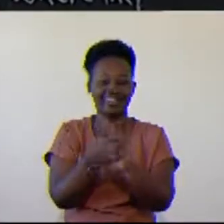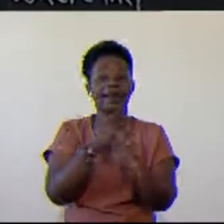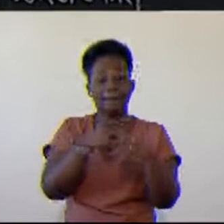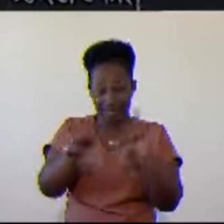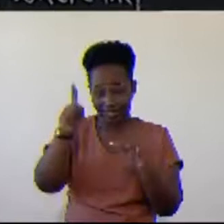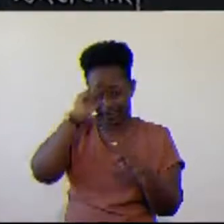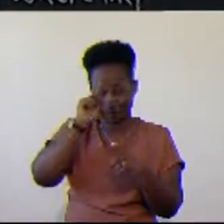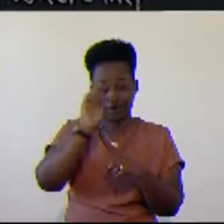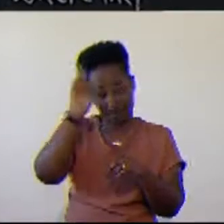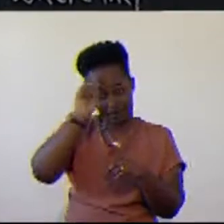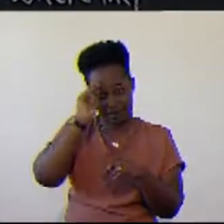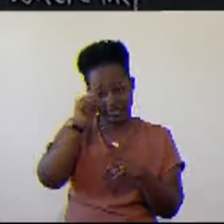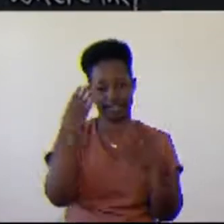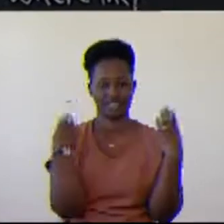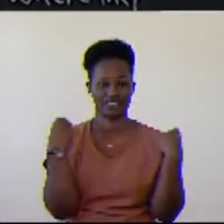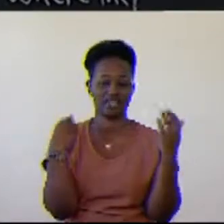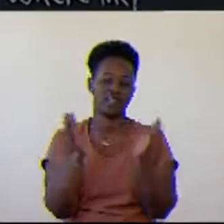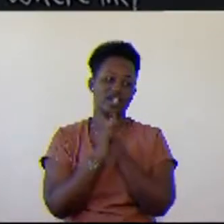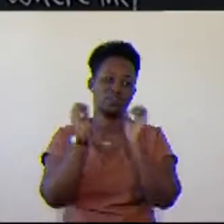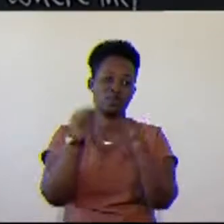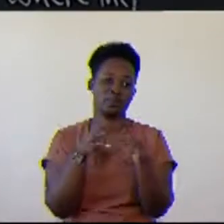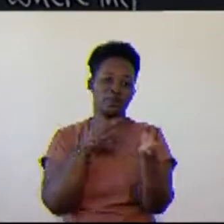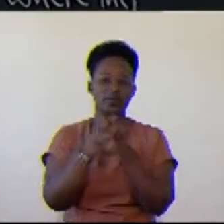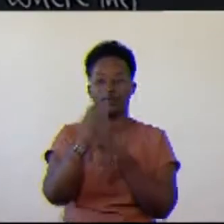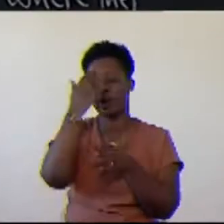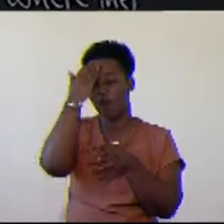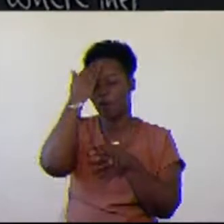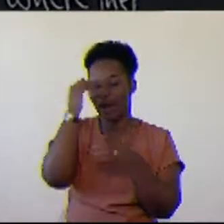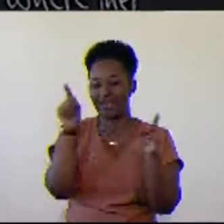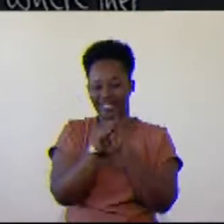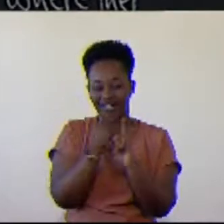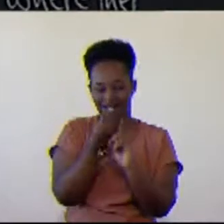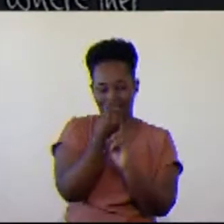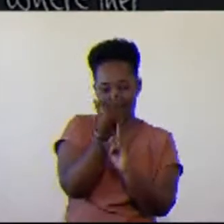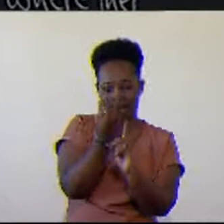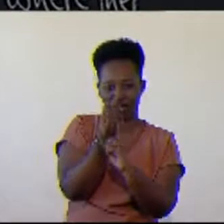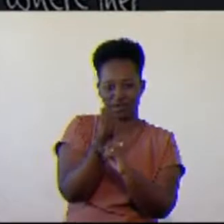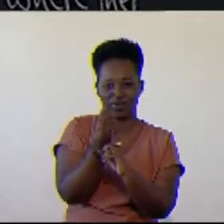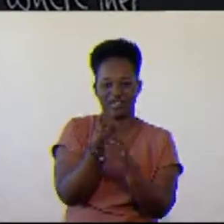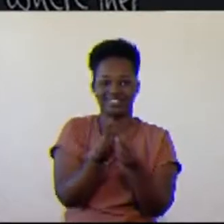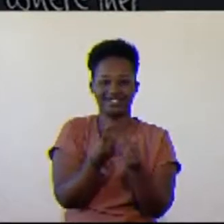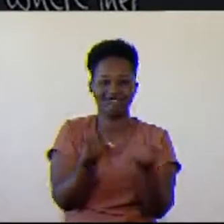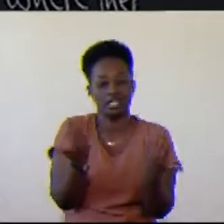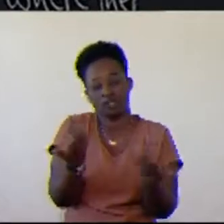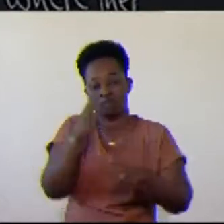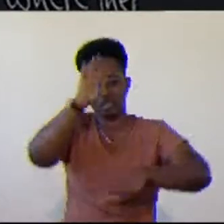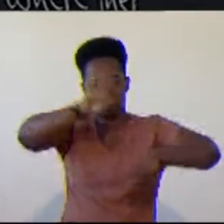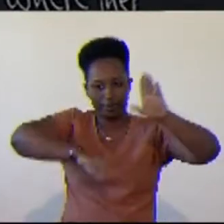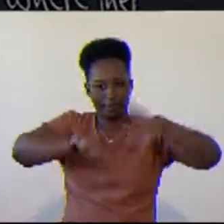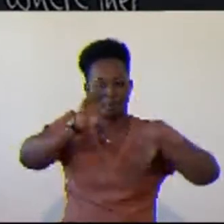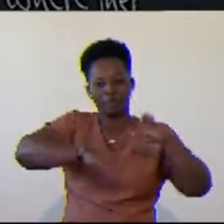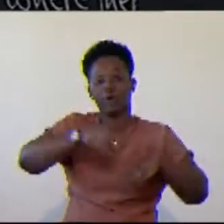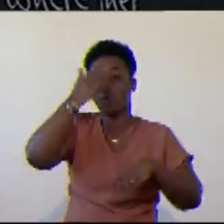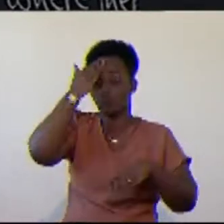that experiment also. And you are also able to explain why such a candle spins when it is burning on both